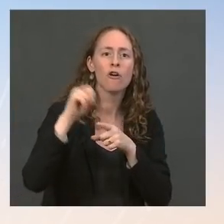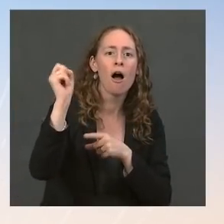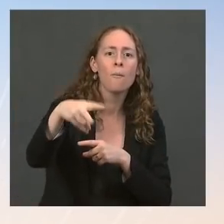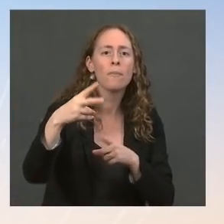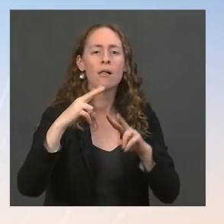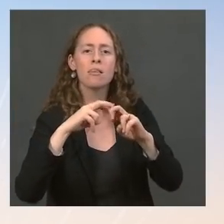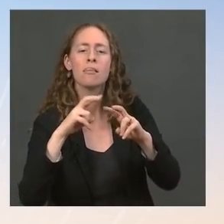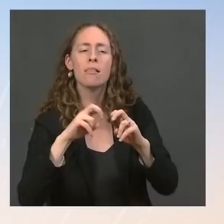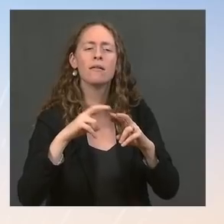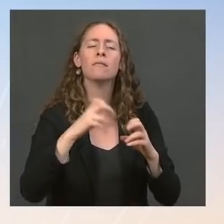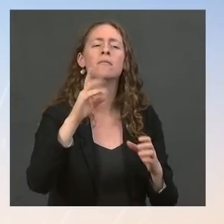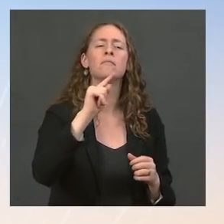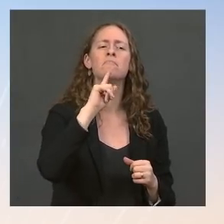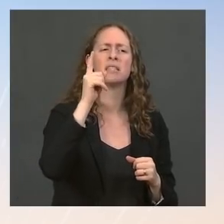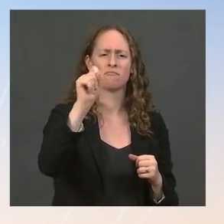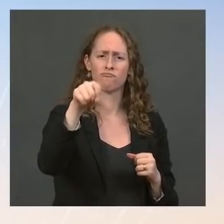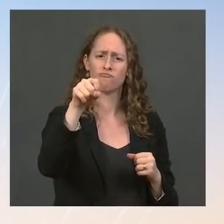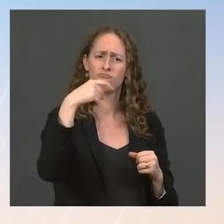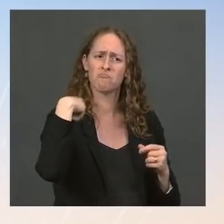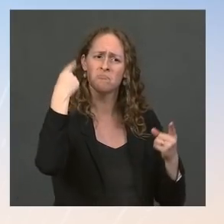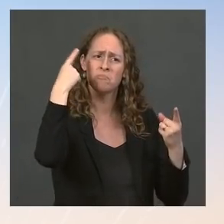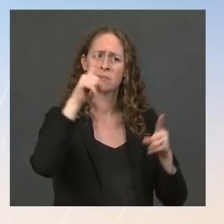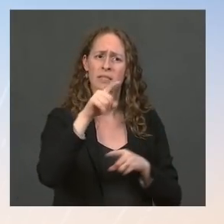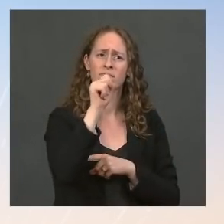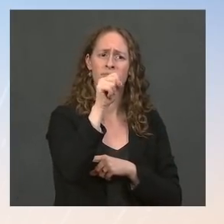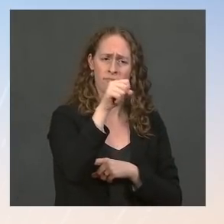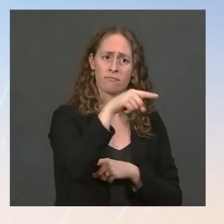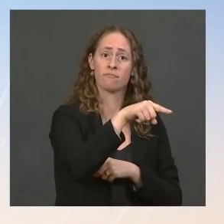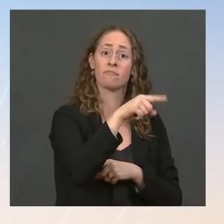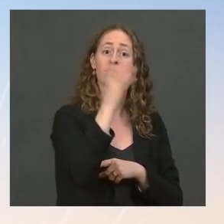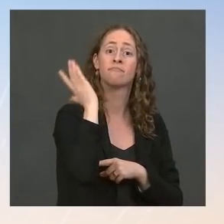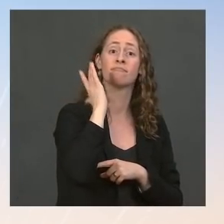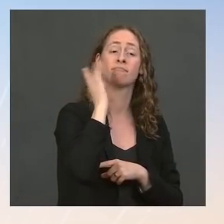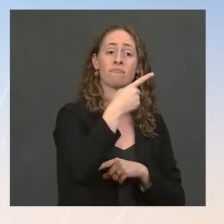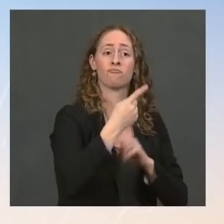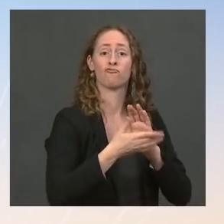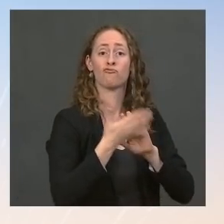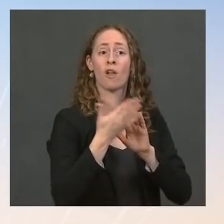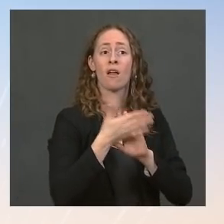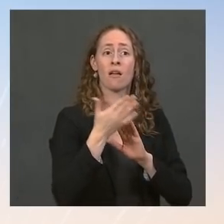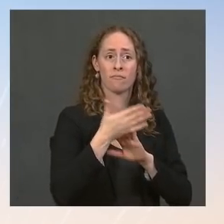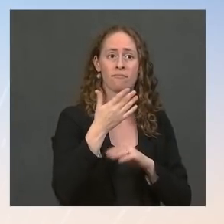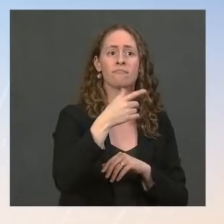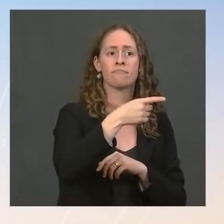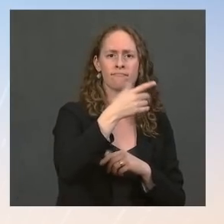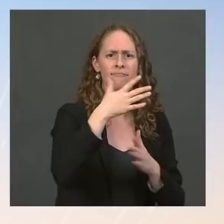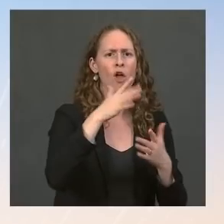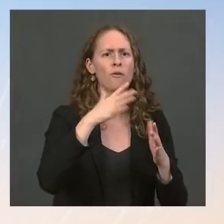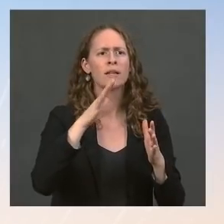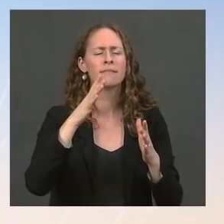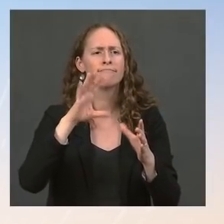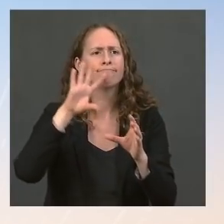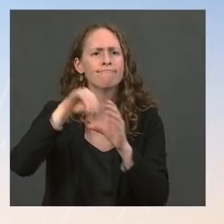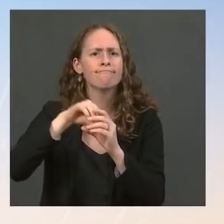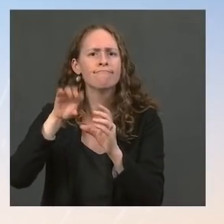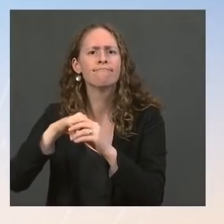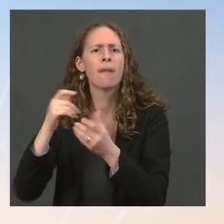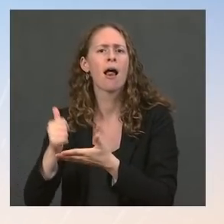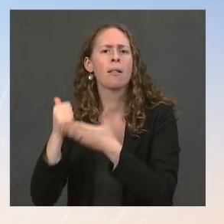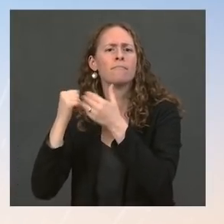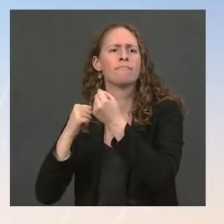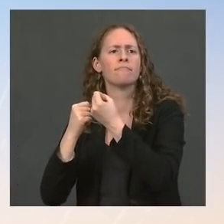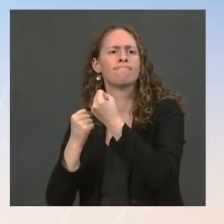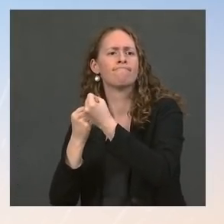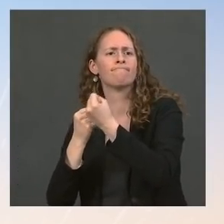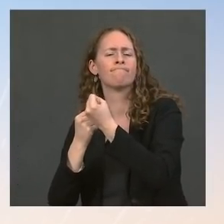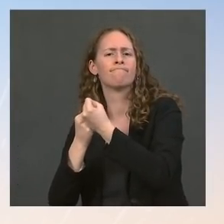Clearly, we would agree, he is running on and lifting up a number of key components of the president's Build Back Better agenda. And that is